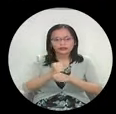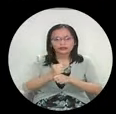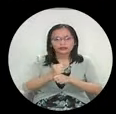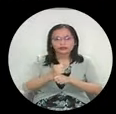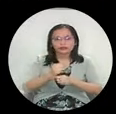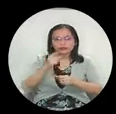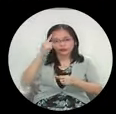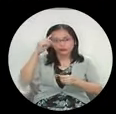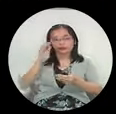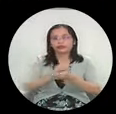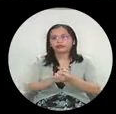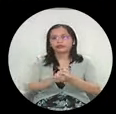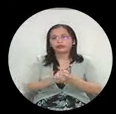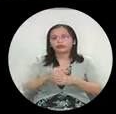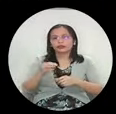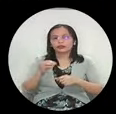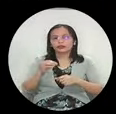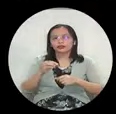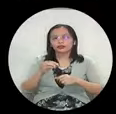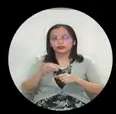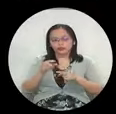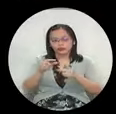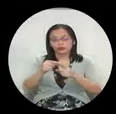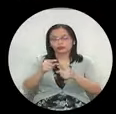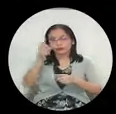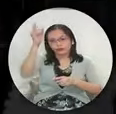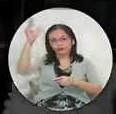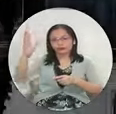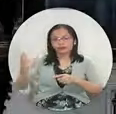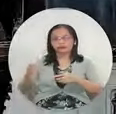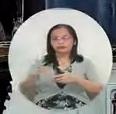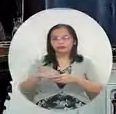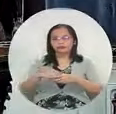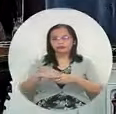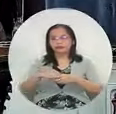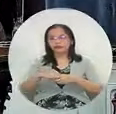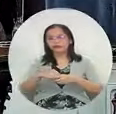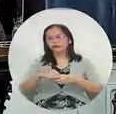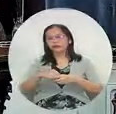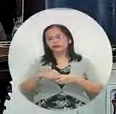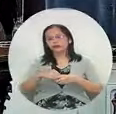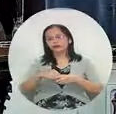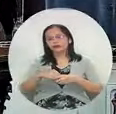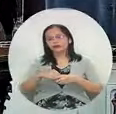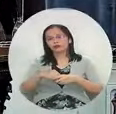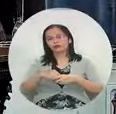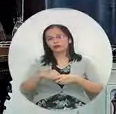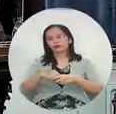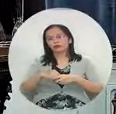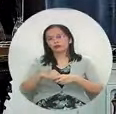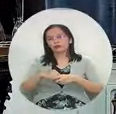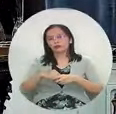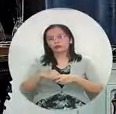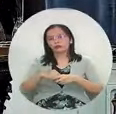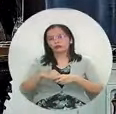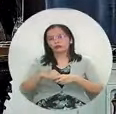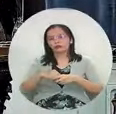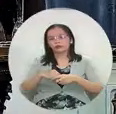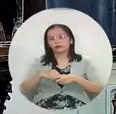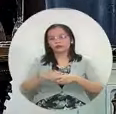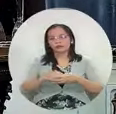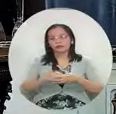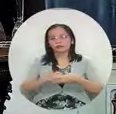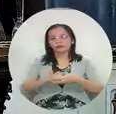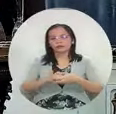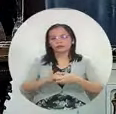The truth, thy word is truth. The word of God is the means to make us holy. Titus chapter 2, verse